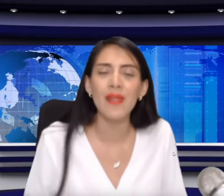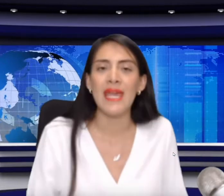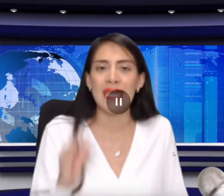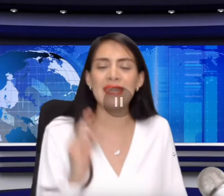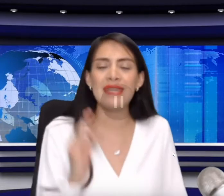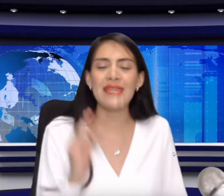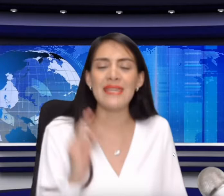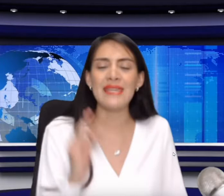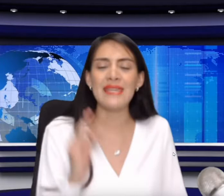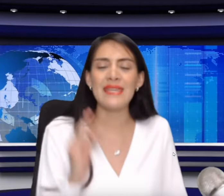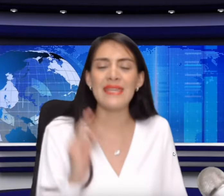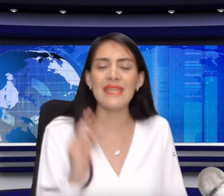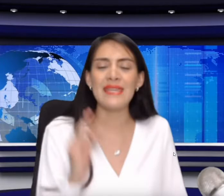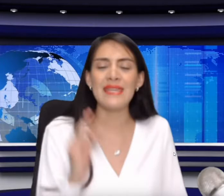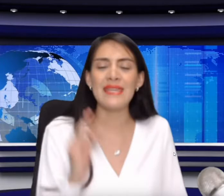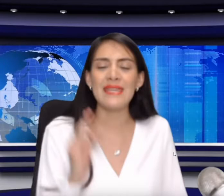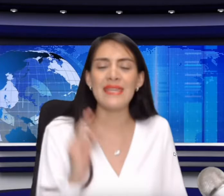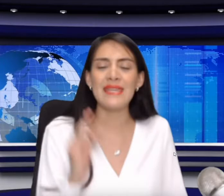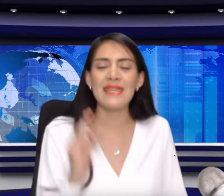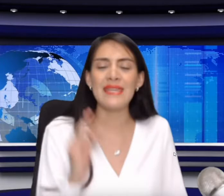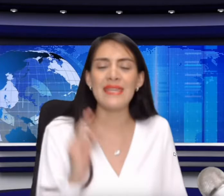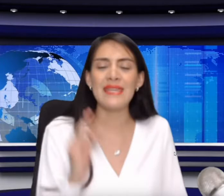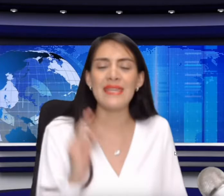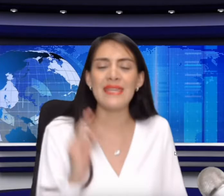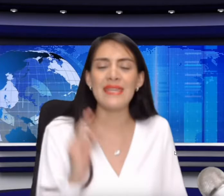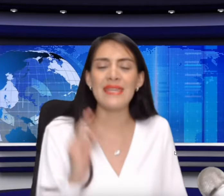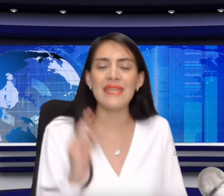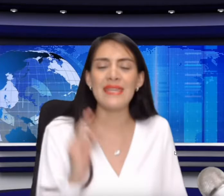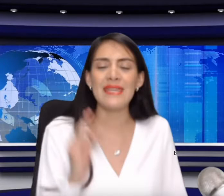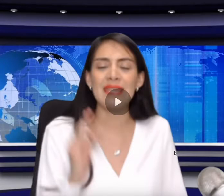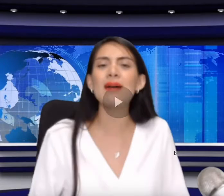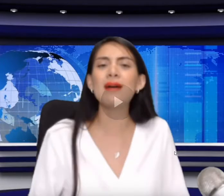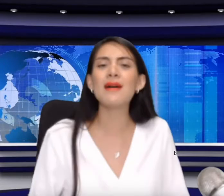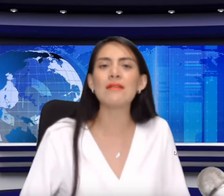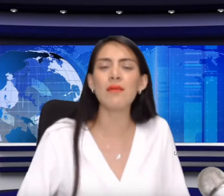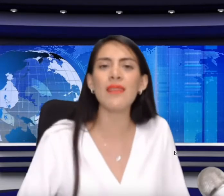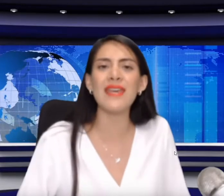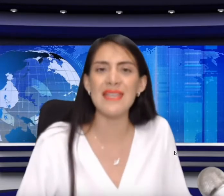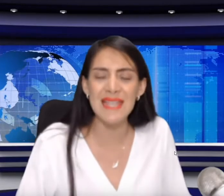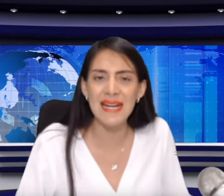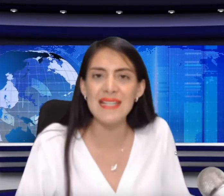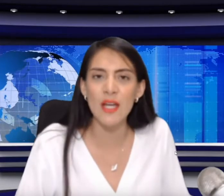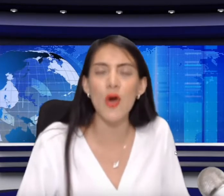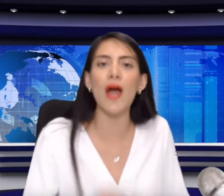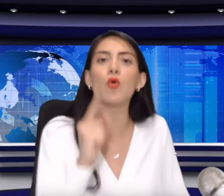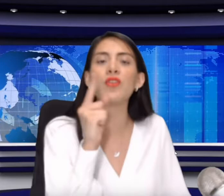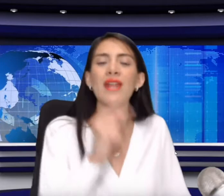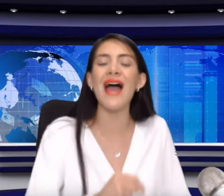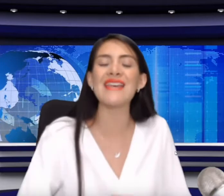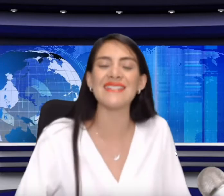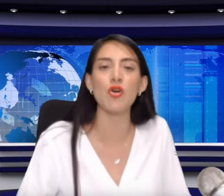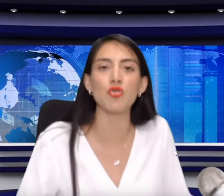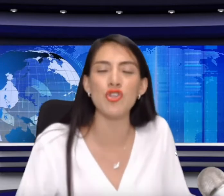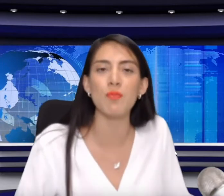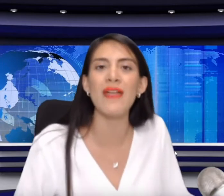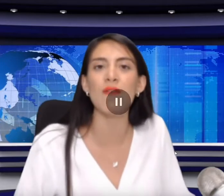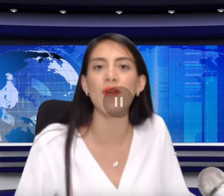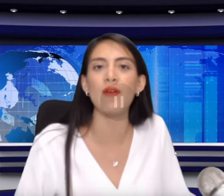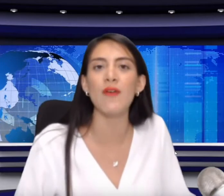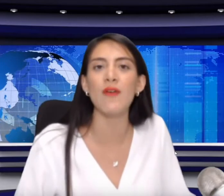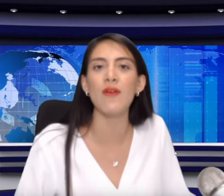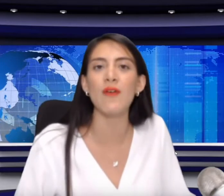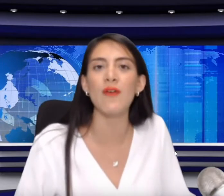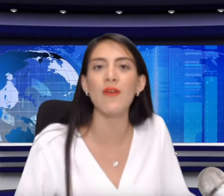terrible. in a terrible situation or in a terrible form. Dijo Marcelo Ebrard que de ser necesario acudirá a Estados Unidos para